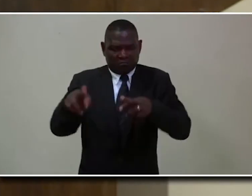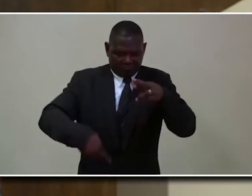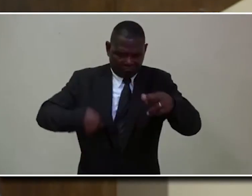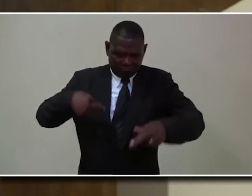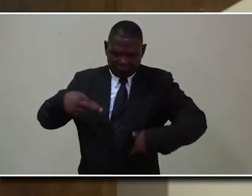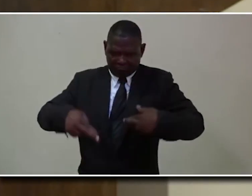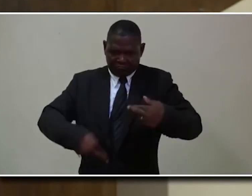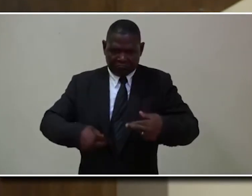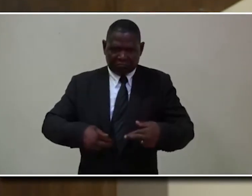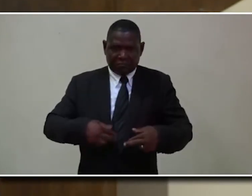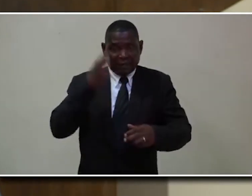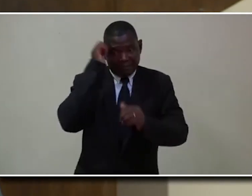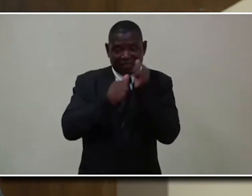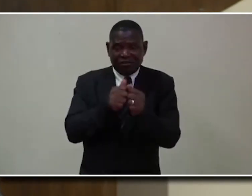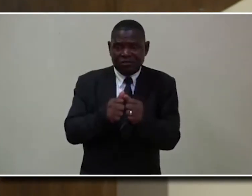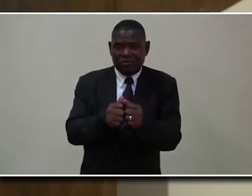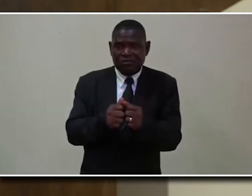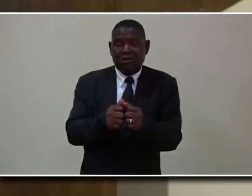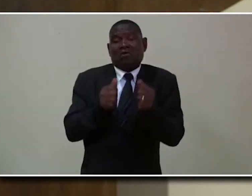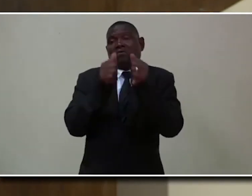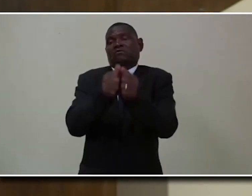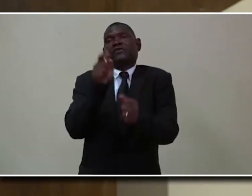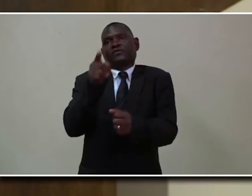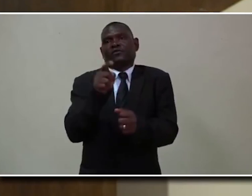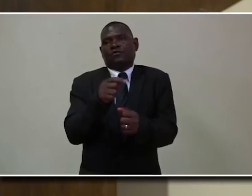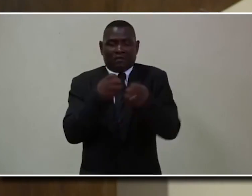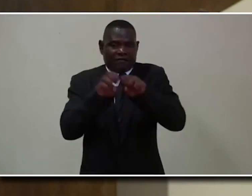Rejoice. Because he is with you even now.